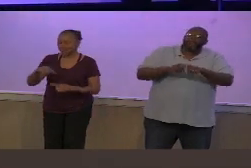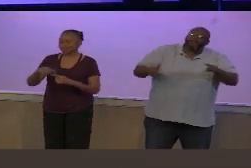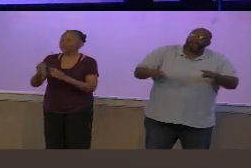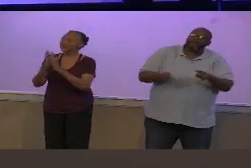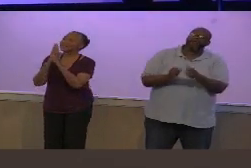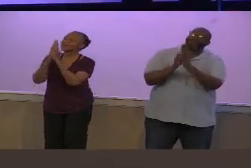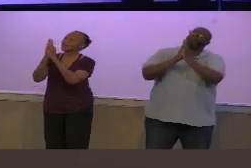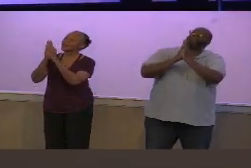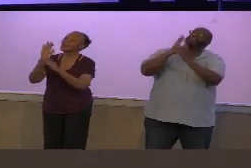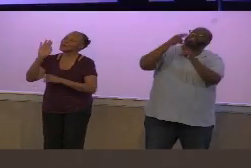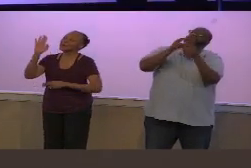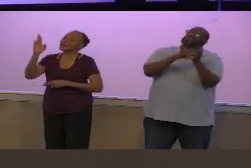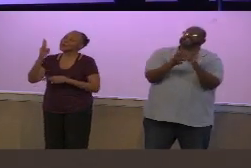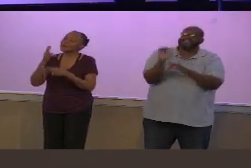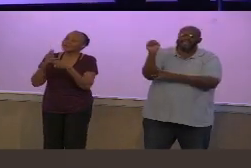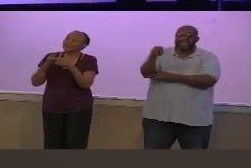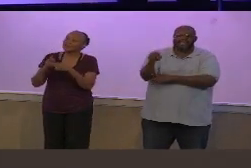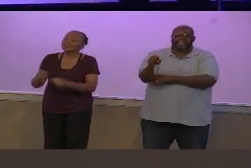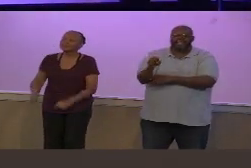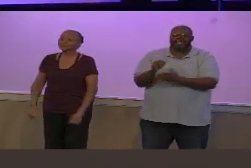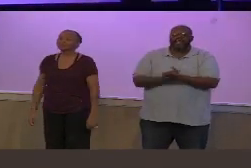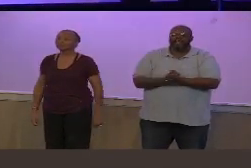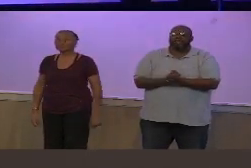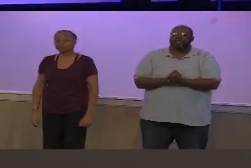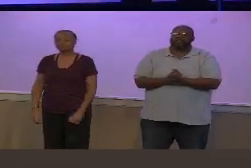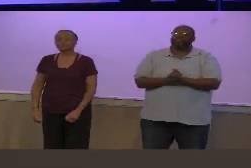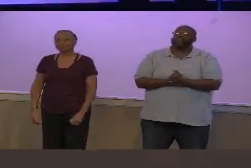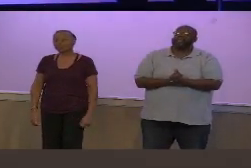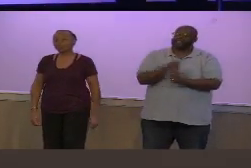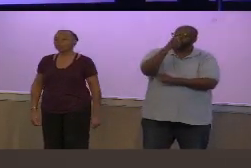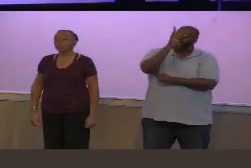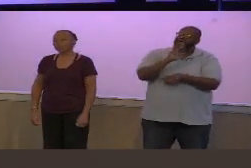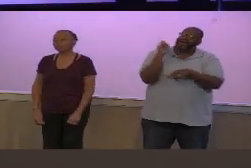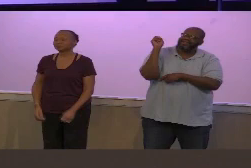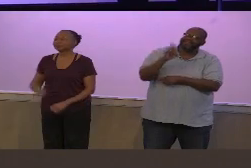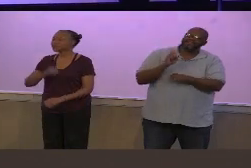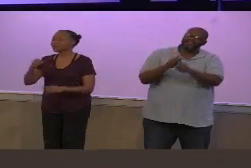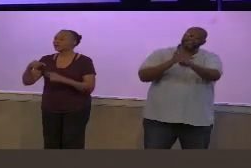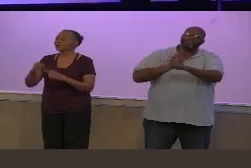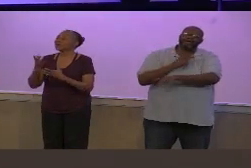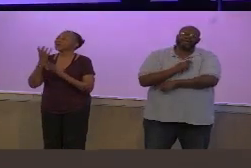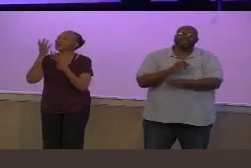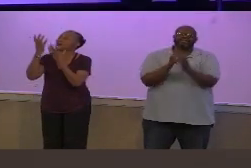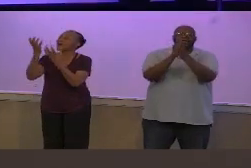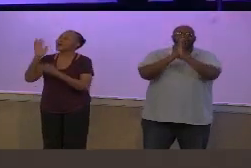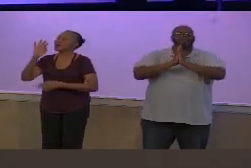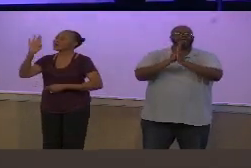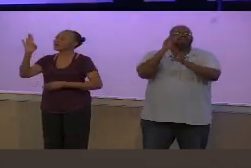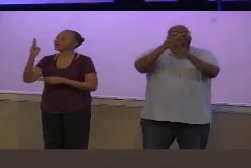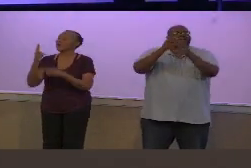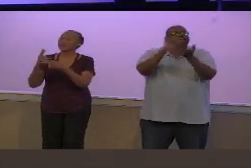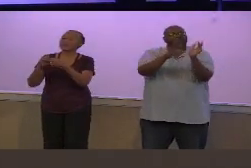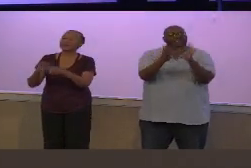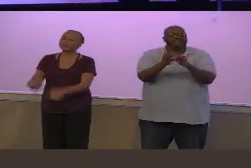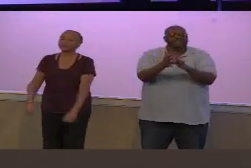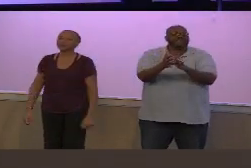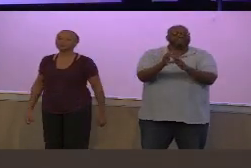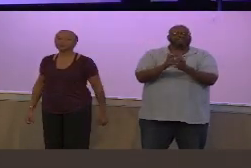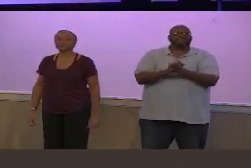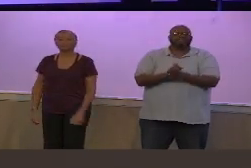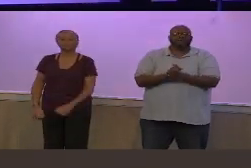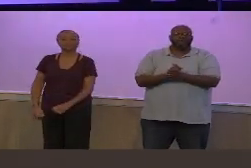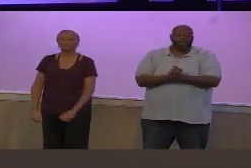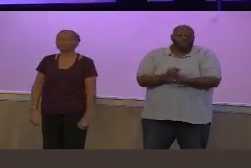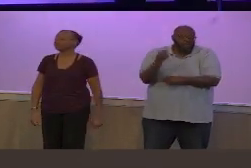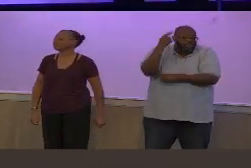Jesus, yeah. Hey, that's what He's asking for us to do, is call on Him. Hey, we thought that we could do